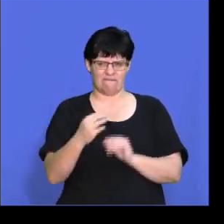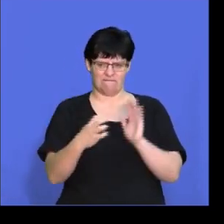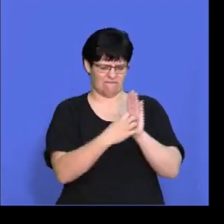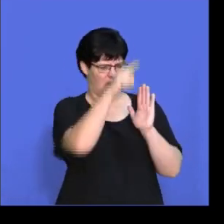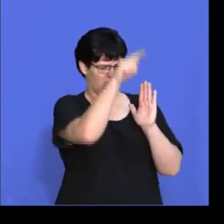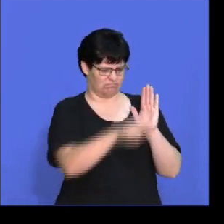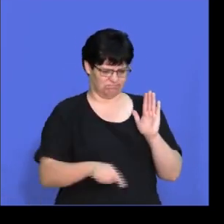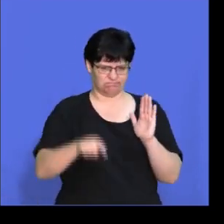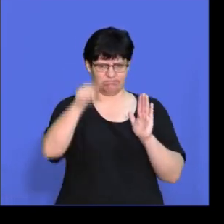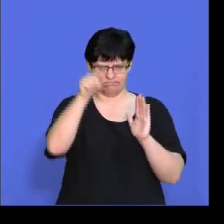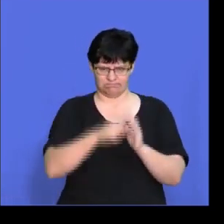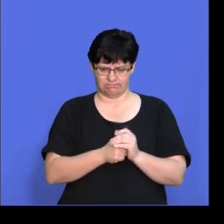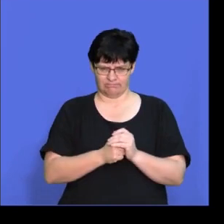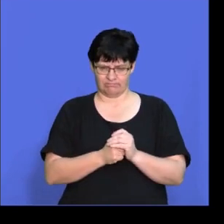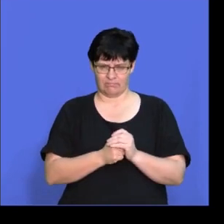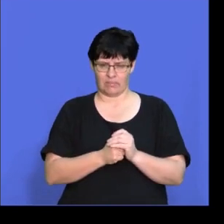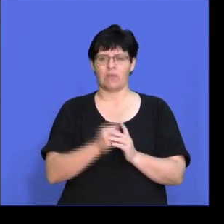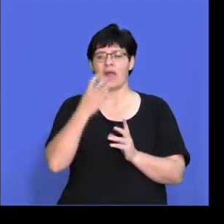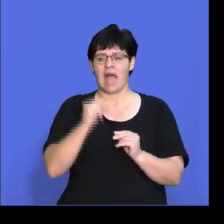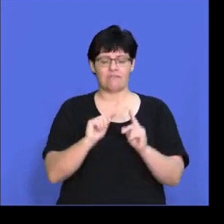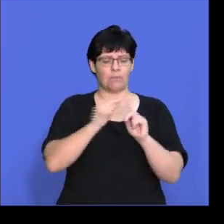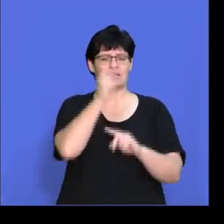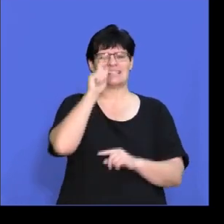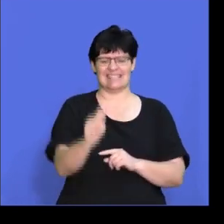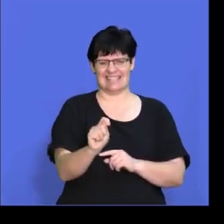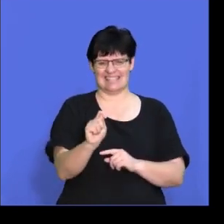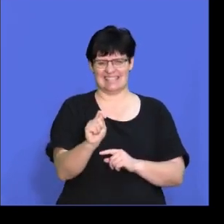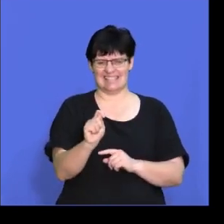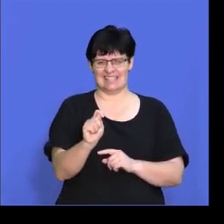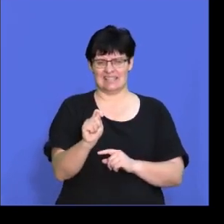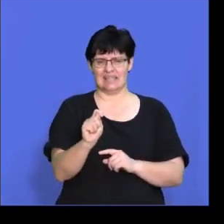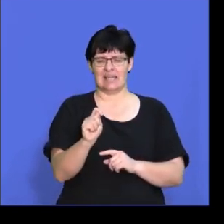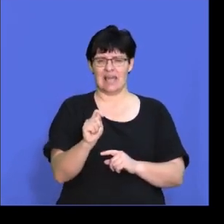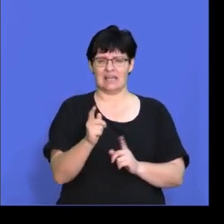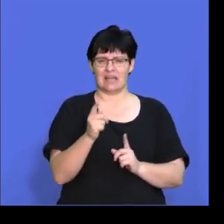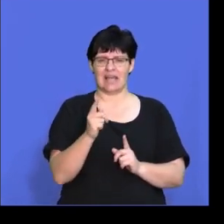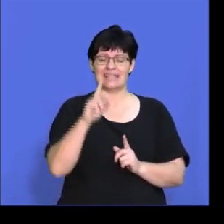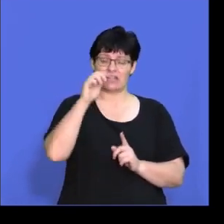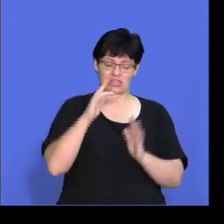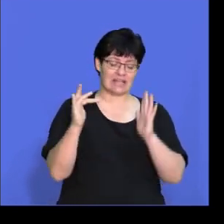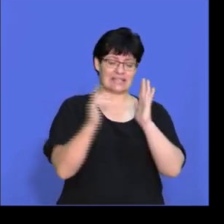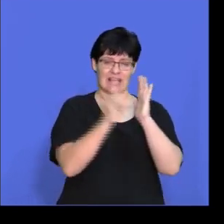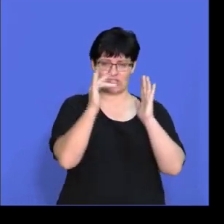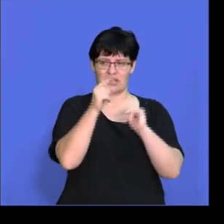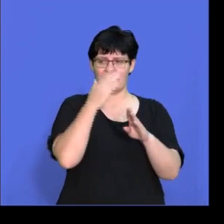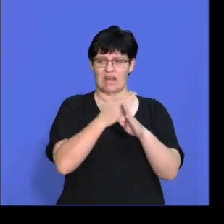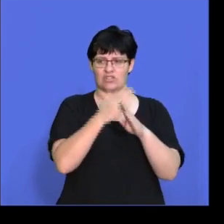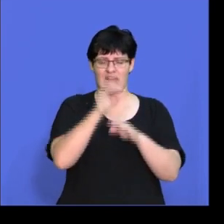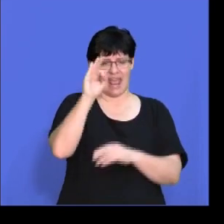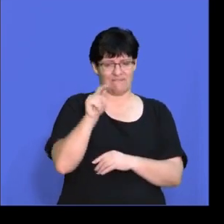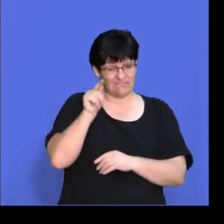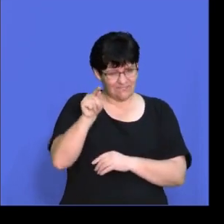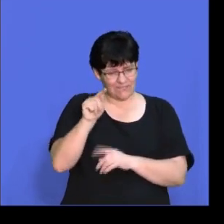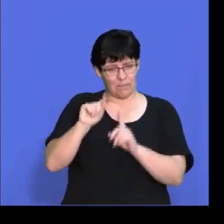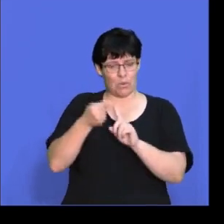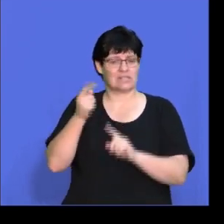parabola, and there's a point t, and a tangent is touching this function f at